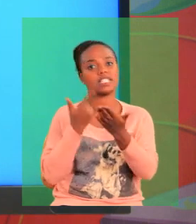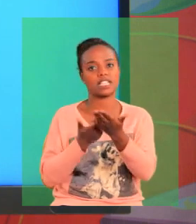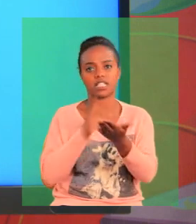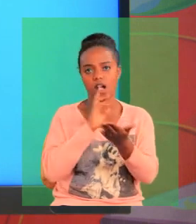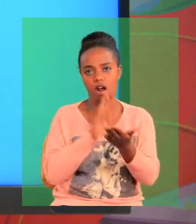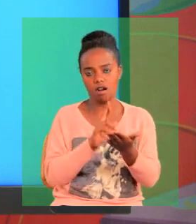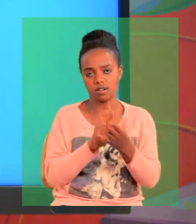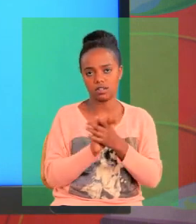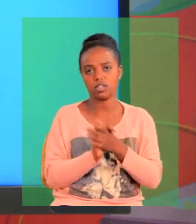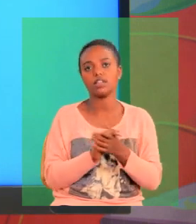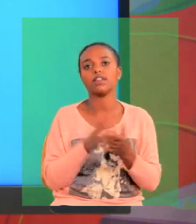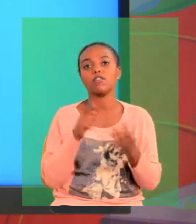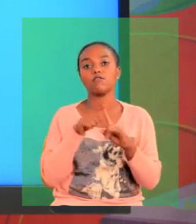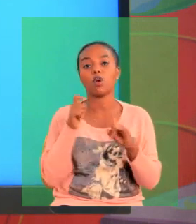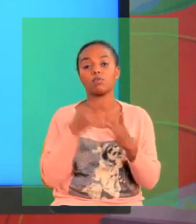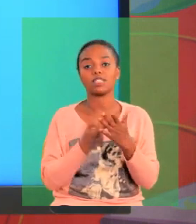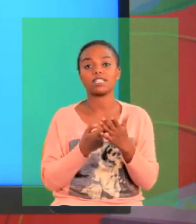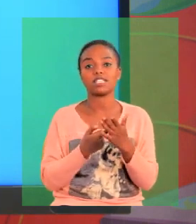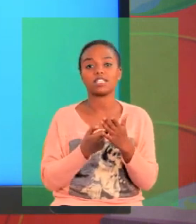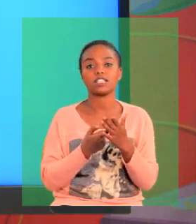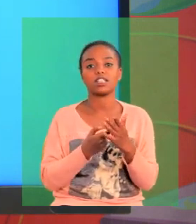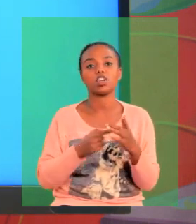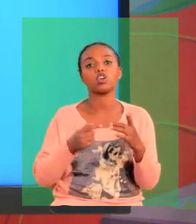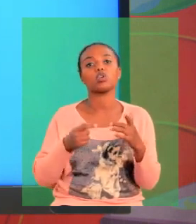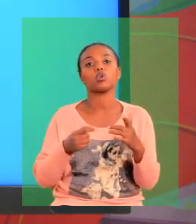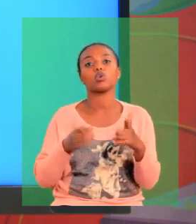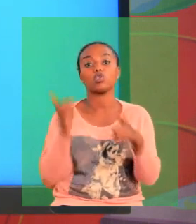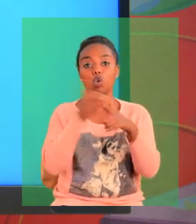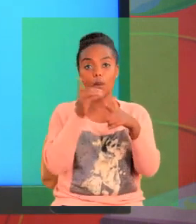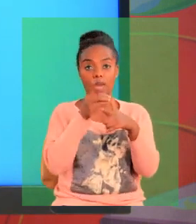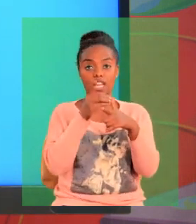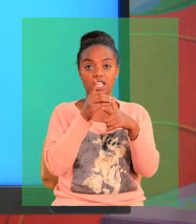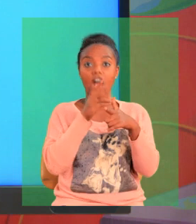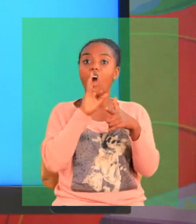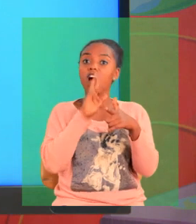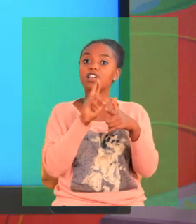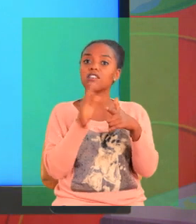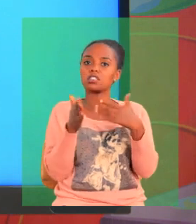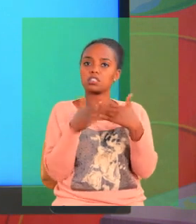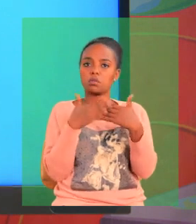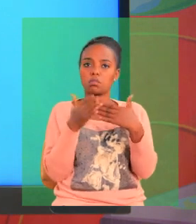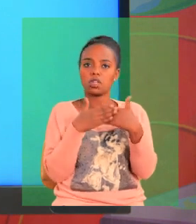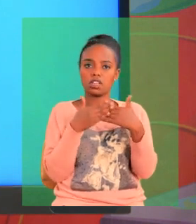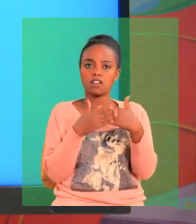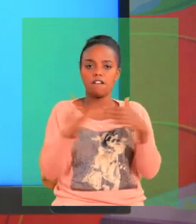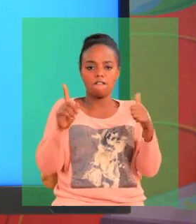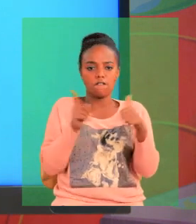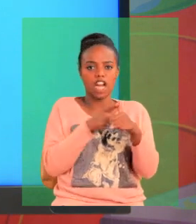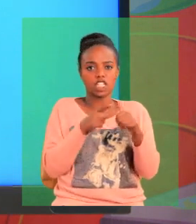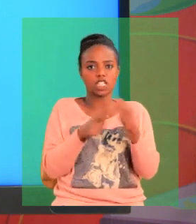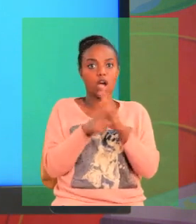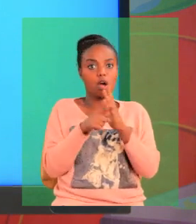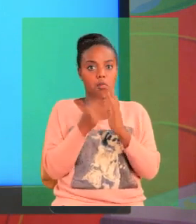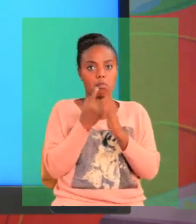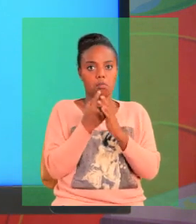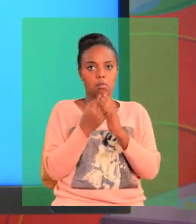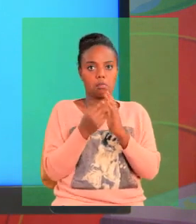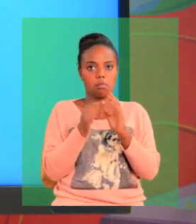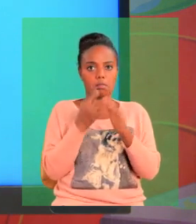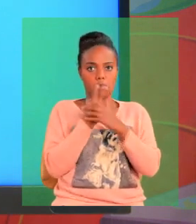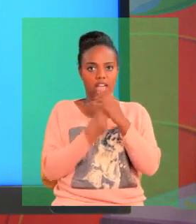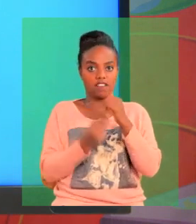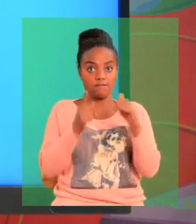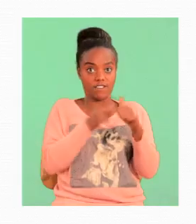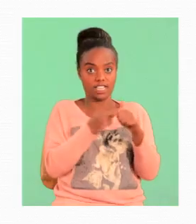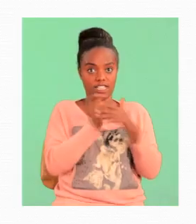From this, you are also asked to find domain of R. The domain of R is simply the set of first ordered pair. Therefore,